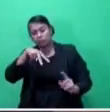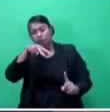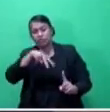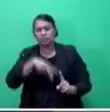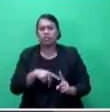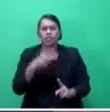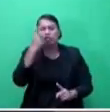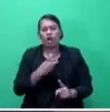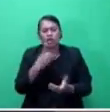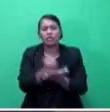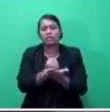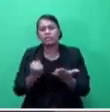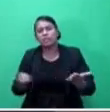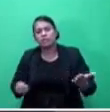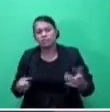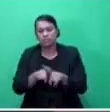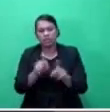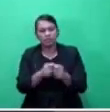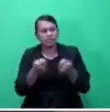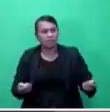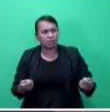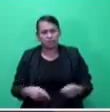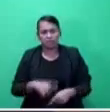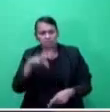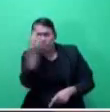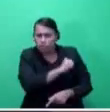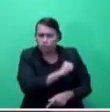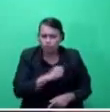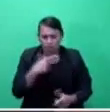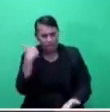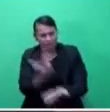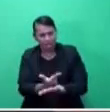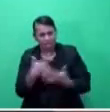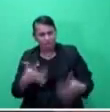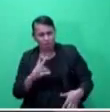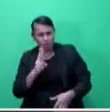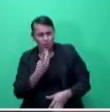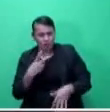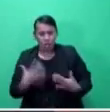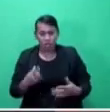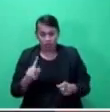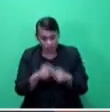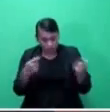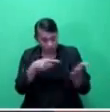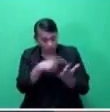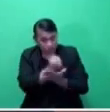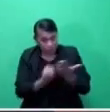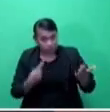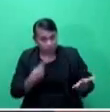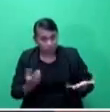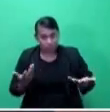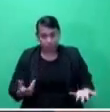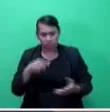statement in the Fiji Times, got him caught. On his Fiji Times statement, Honourable Biman Prasad was